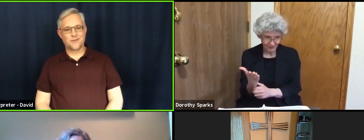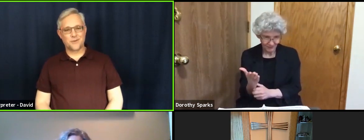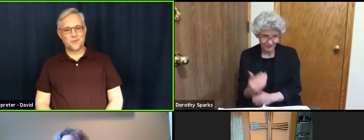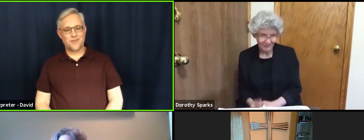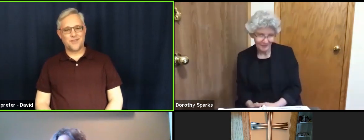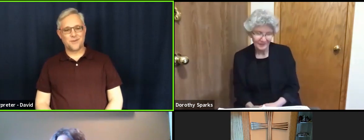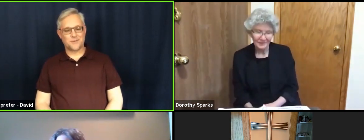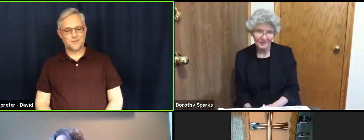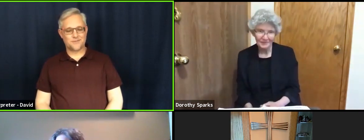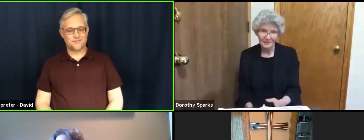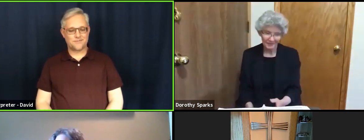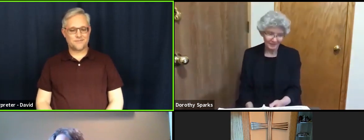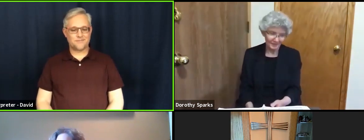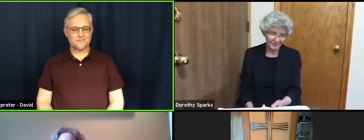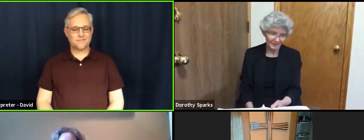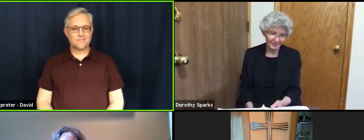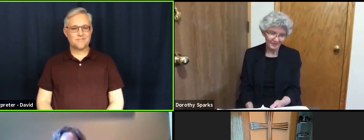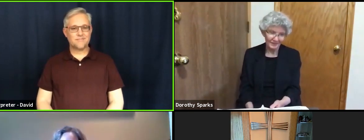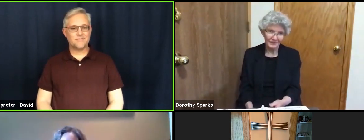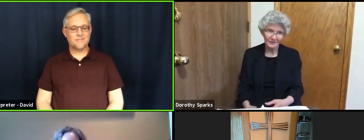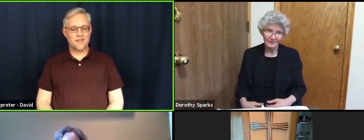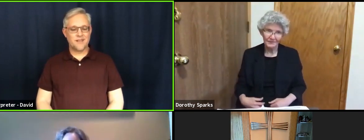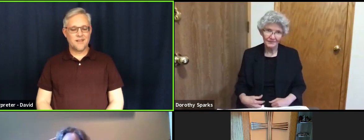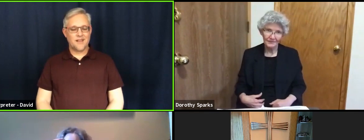And also with you.